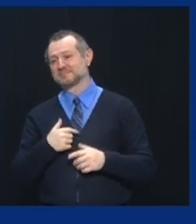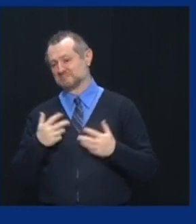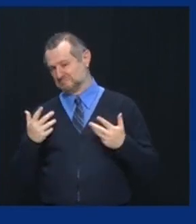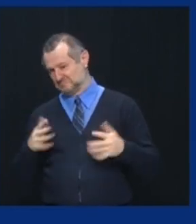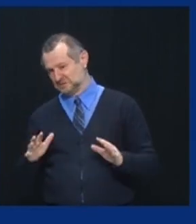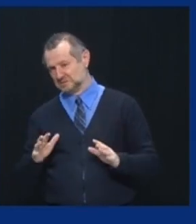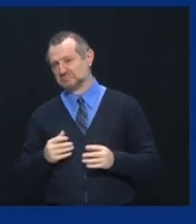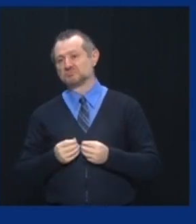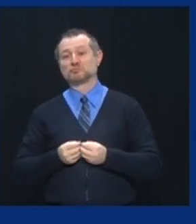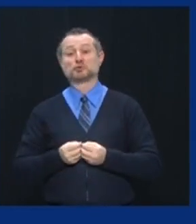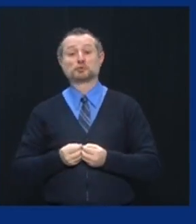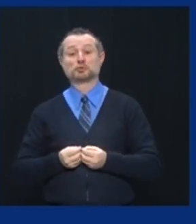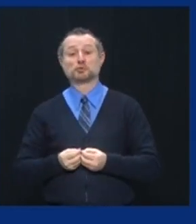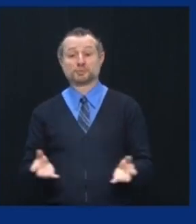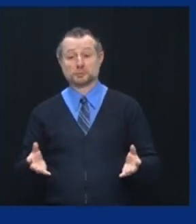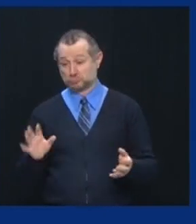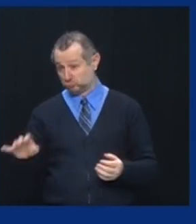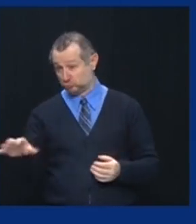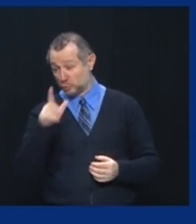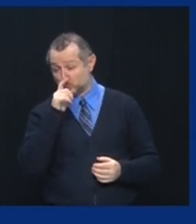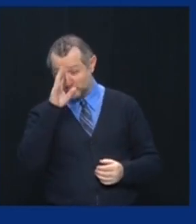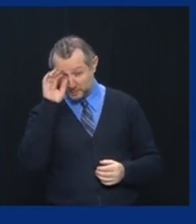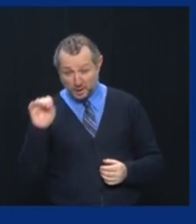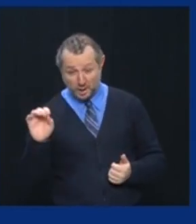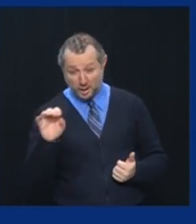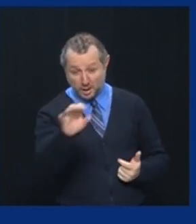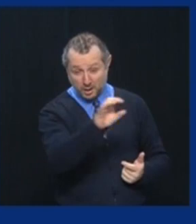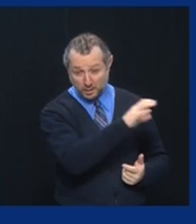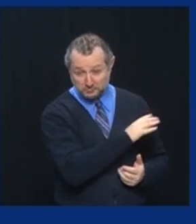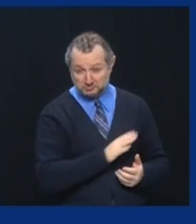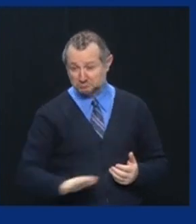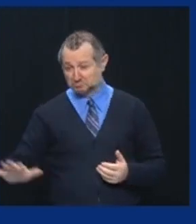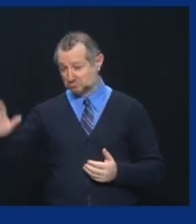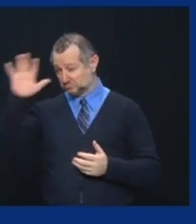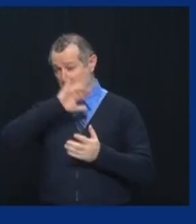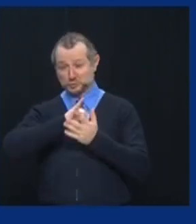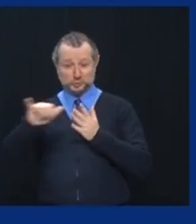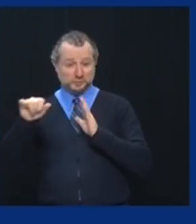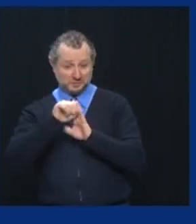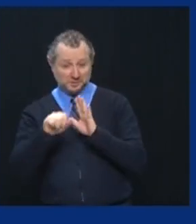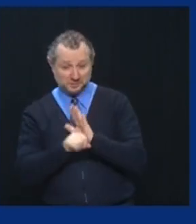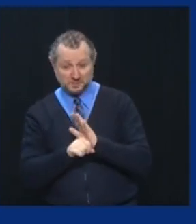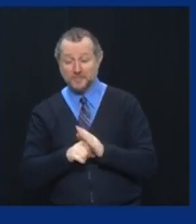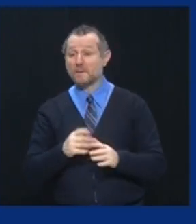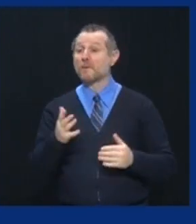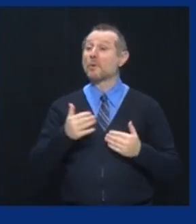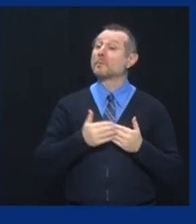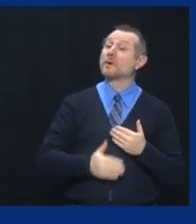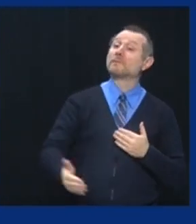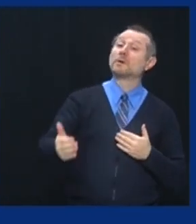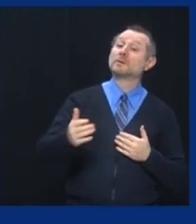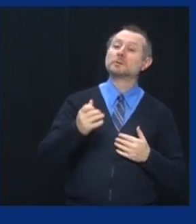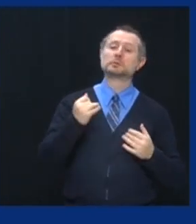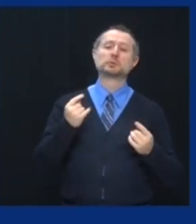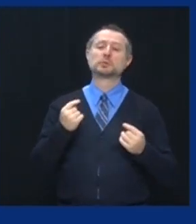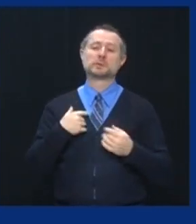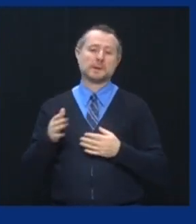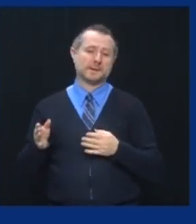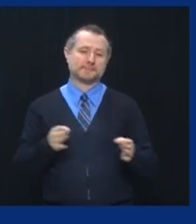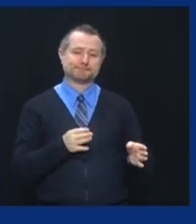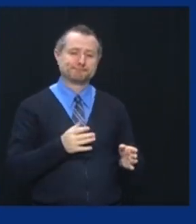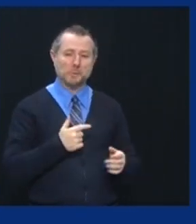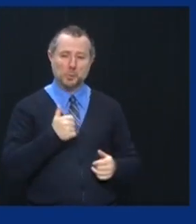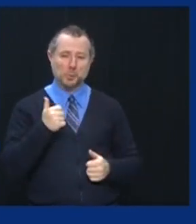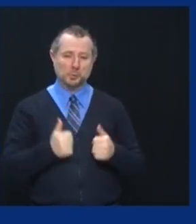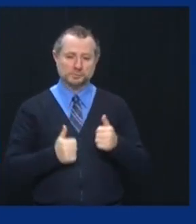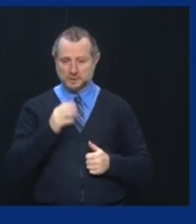to all hospitals in the state. Going forward, we'll just distribute it to the hospitals